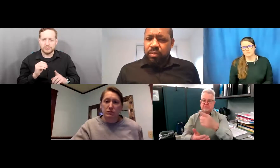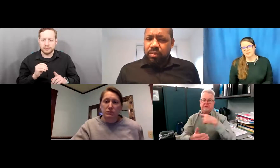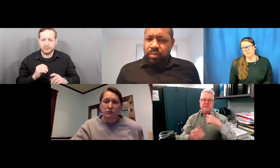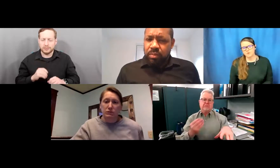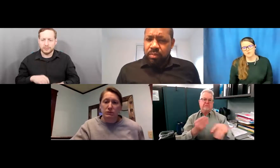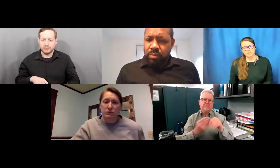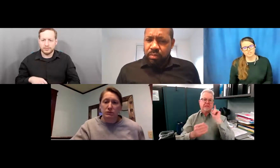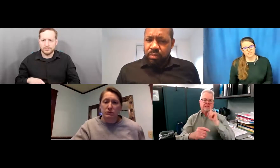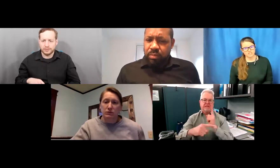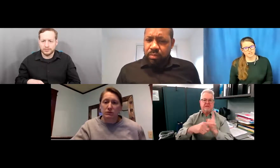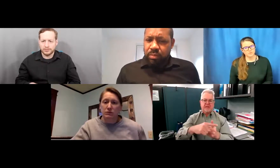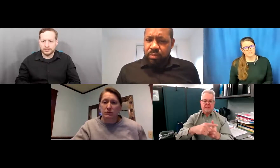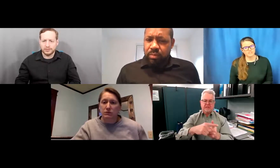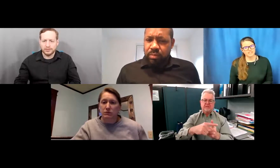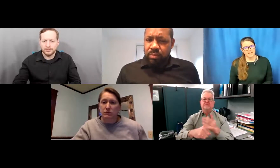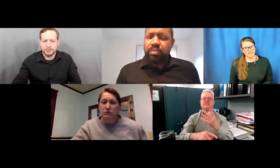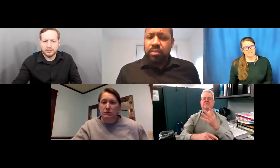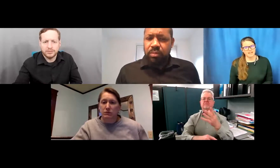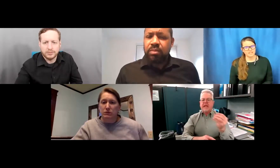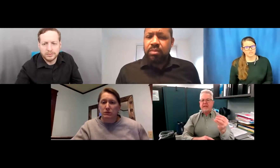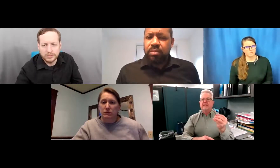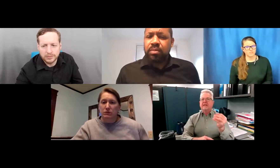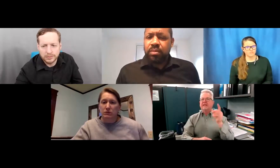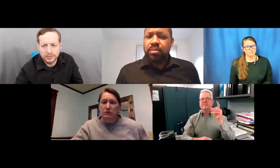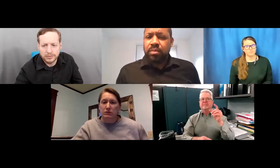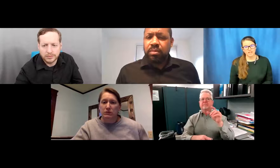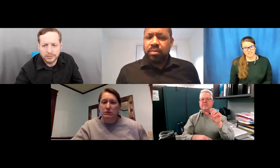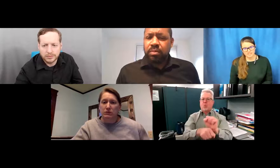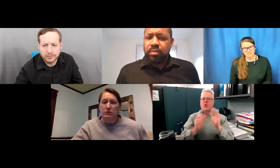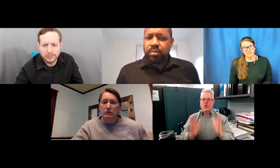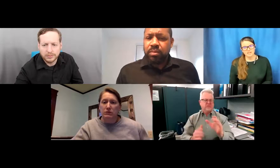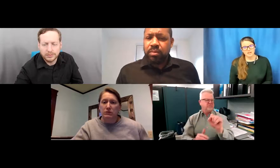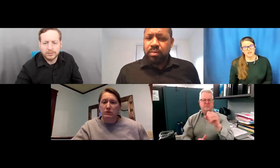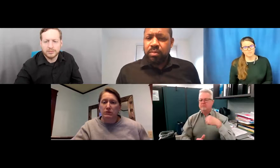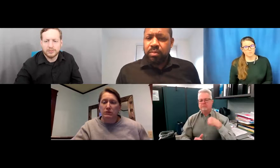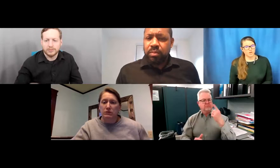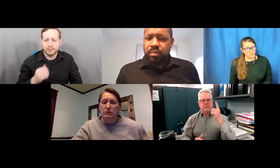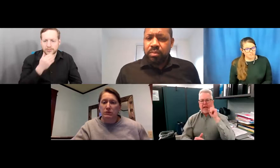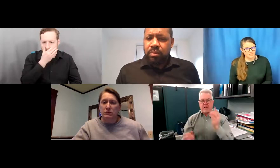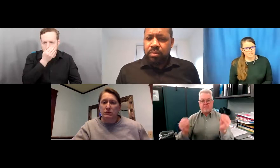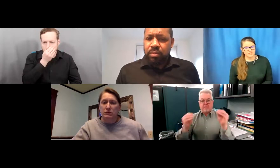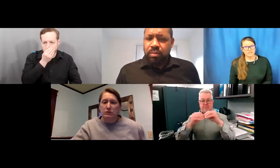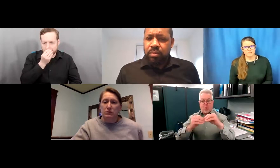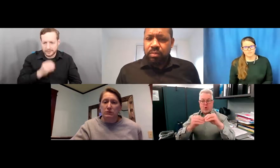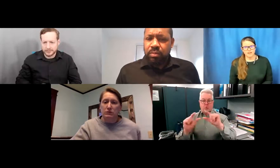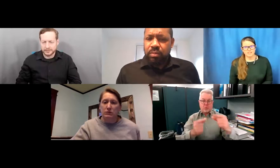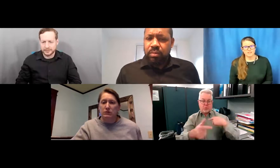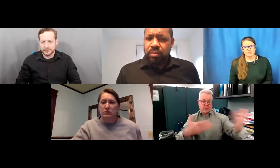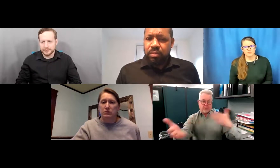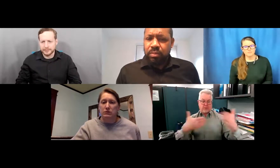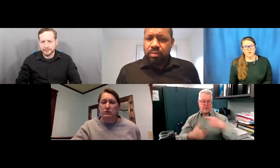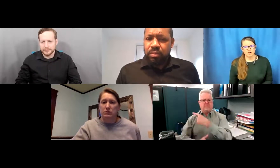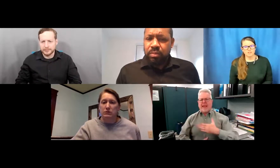Mike speaking. So your suggestion, I will definitely add that to Deaf Plus workers. I